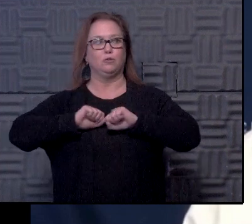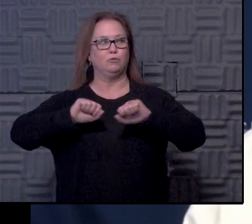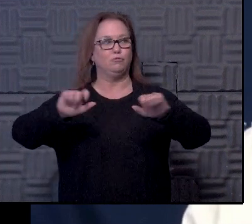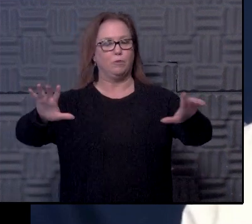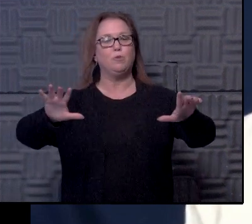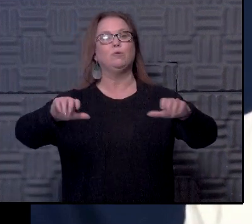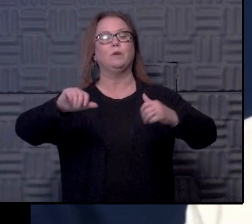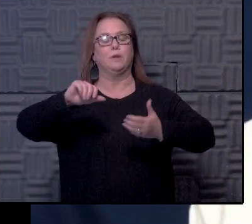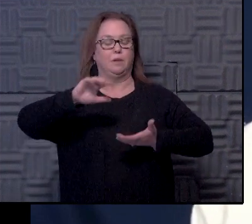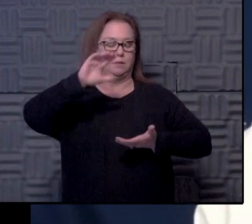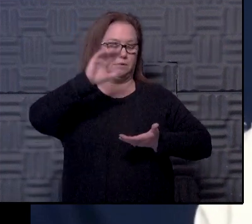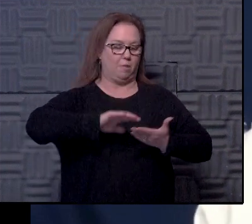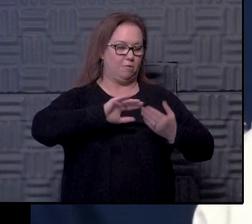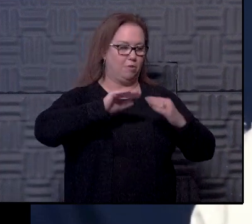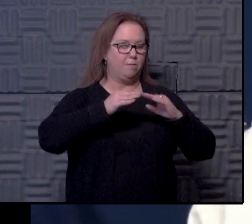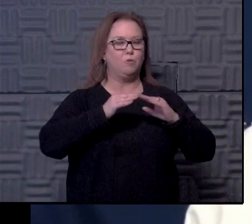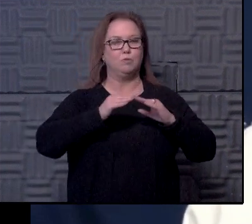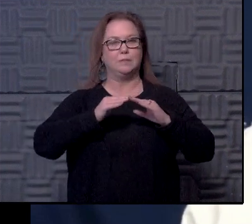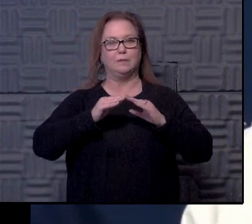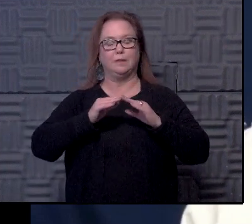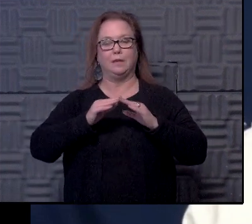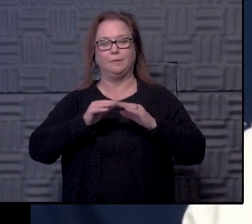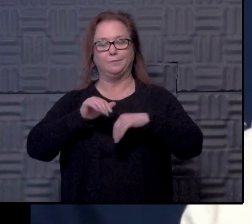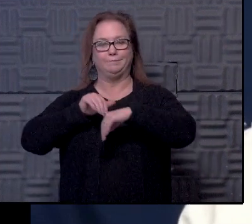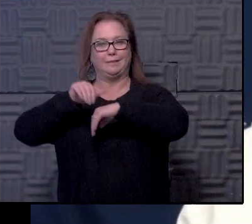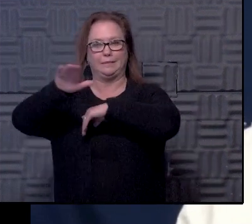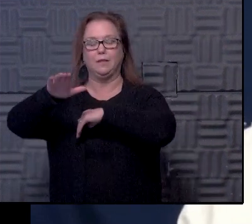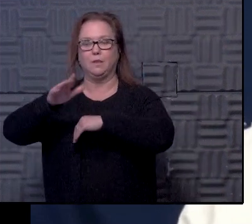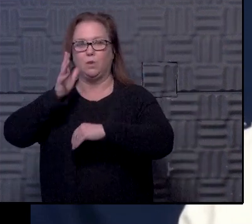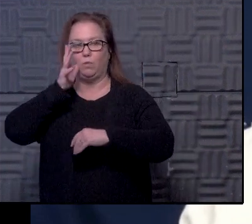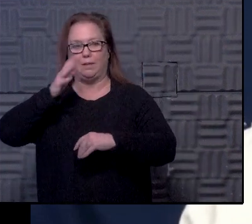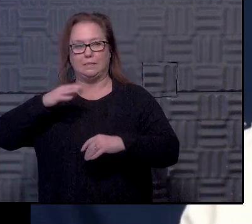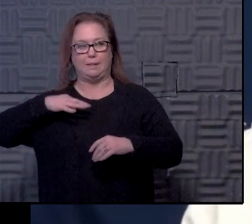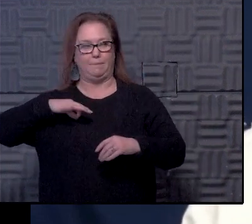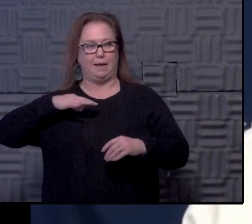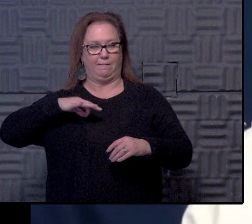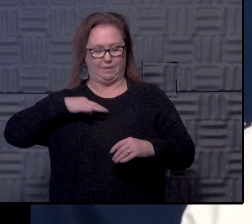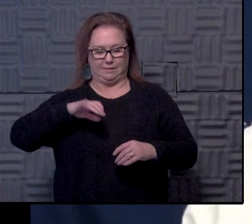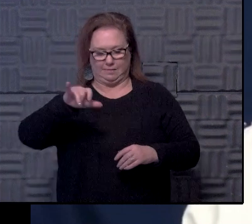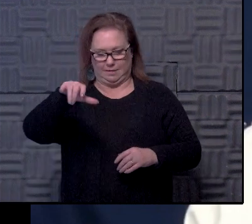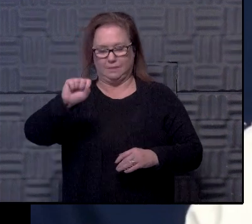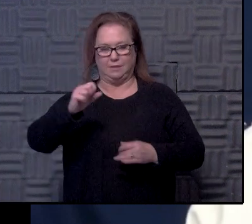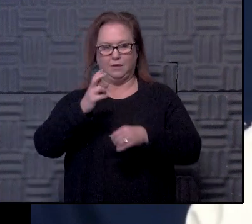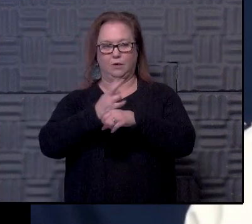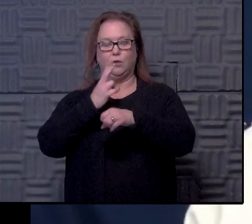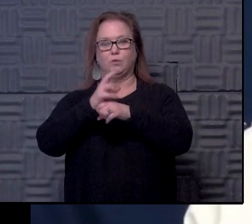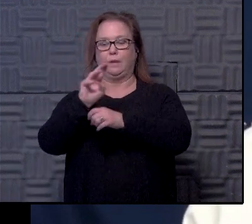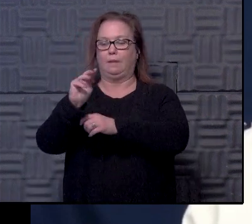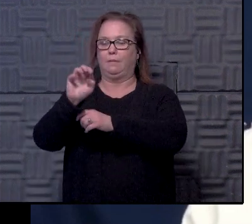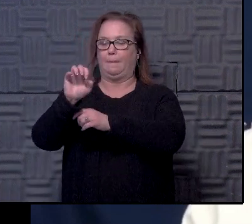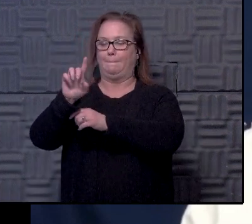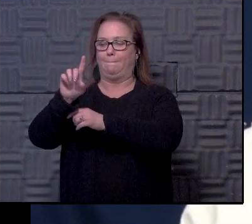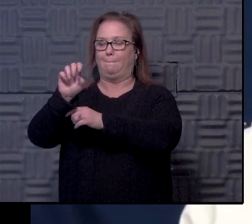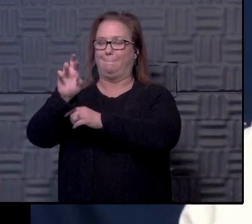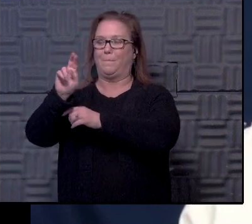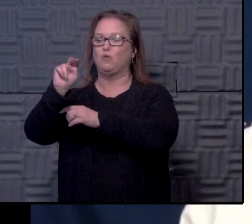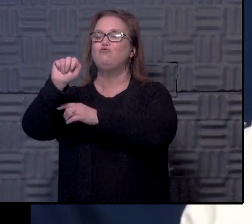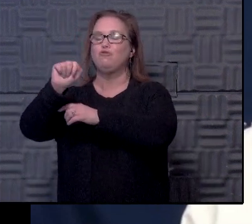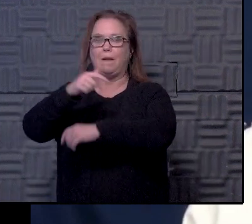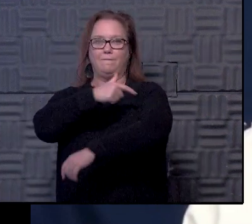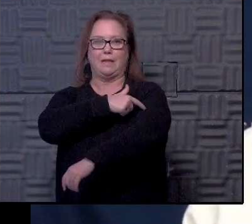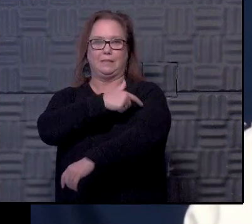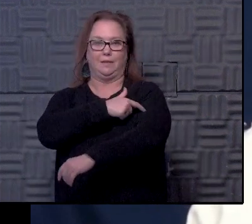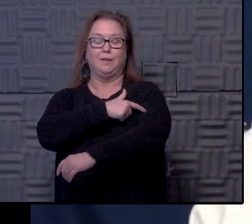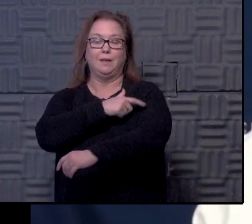longer distances. So I think there will be some benefit there, no doubt, in using the Moderna vaccine to get to more